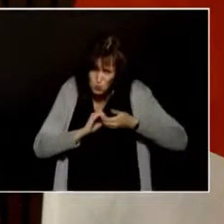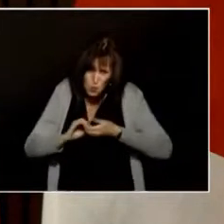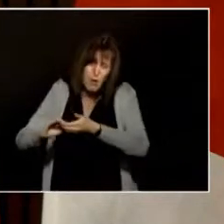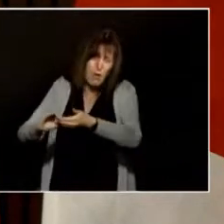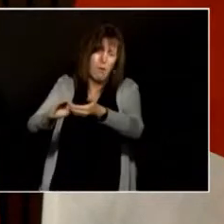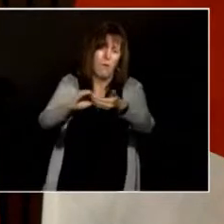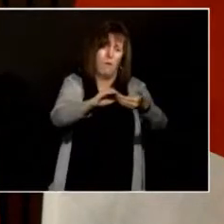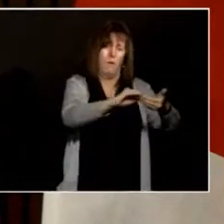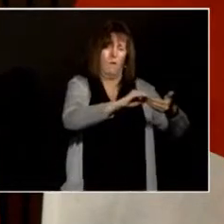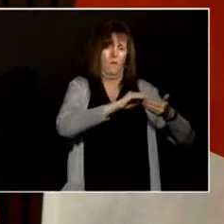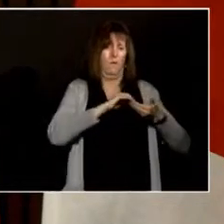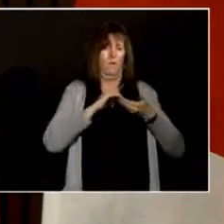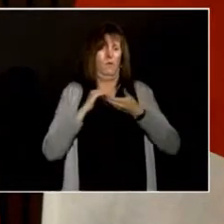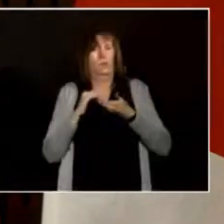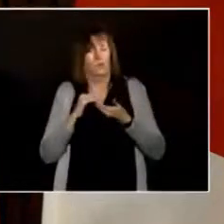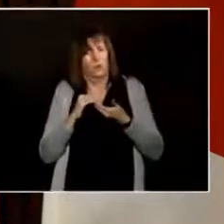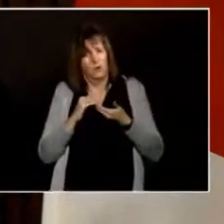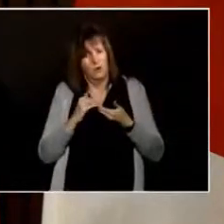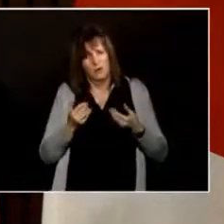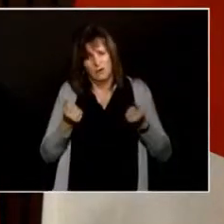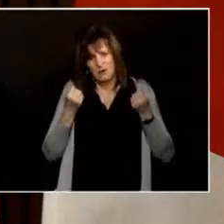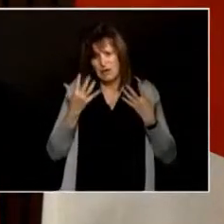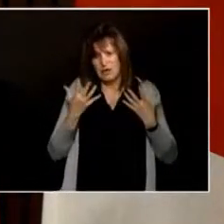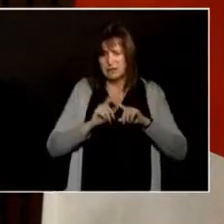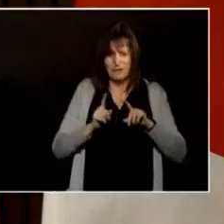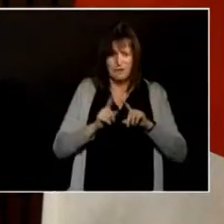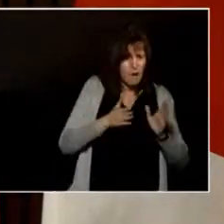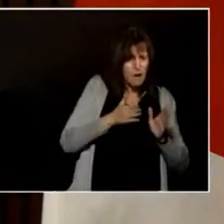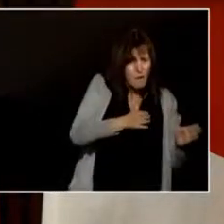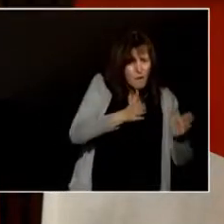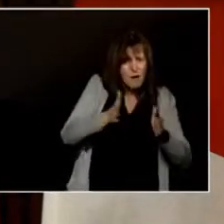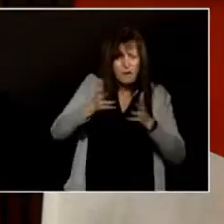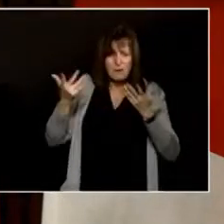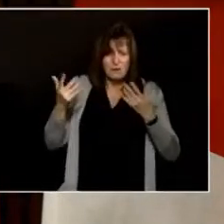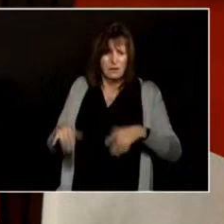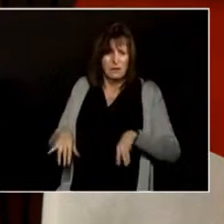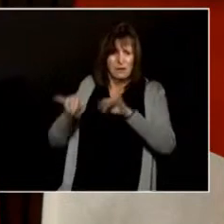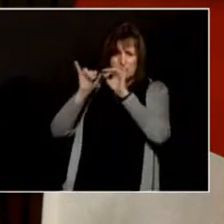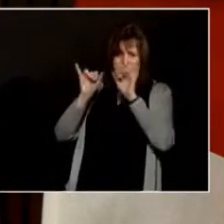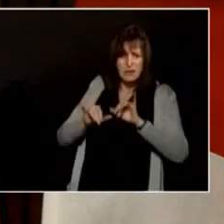avenues and vehicles as we can on the system level, and really requires strong individual behavior.